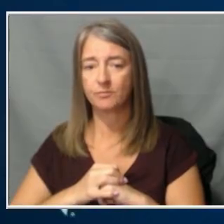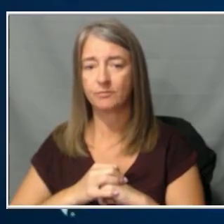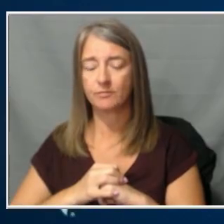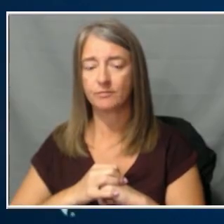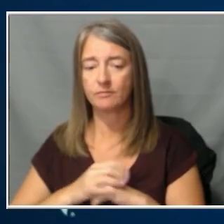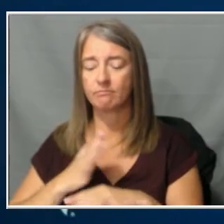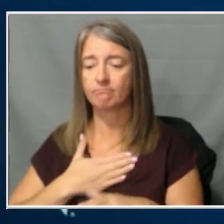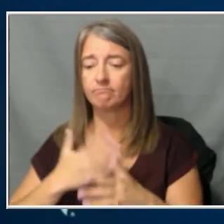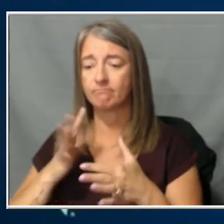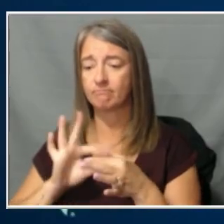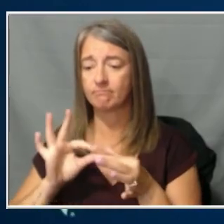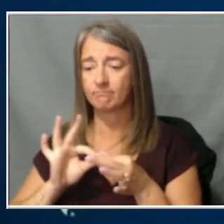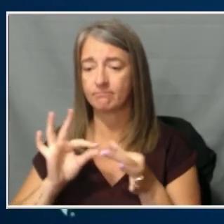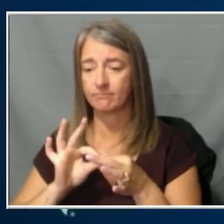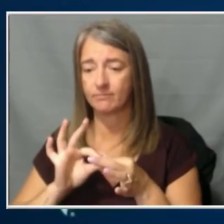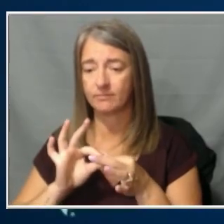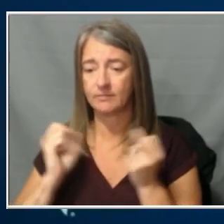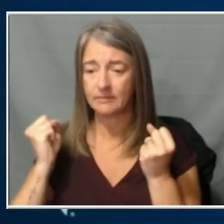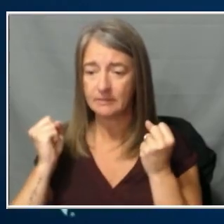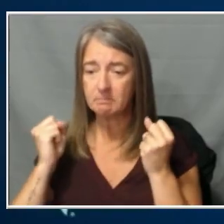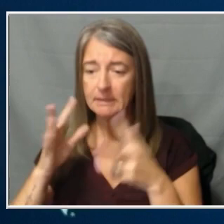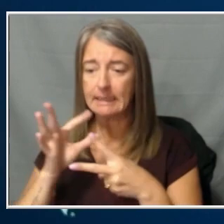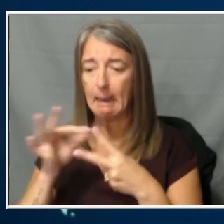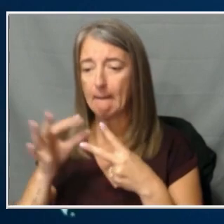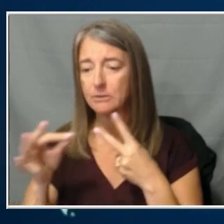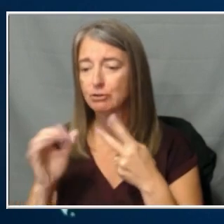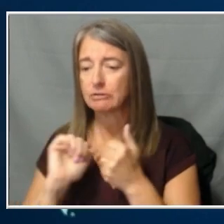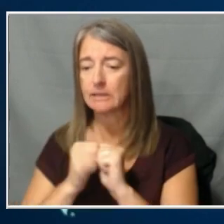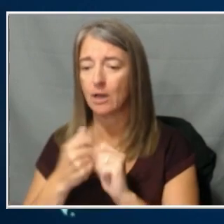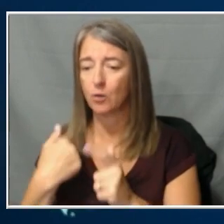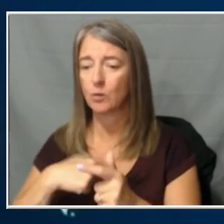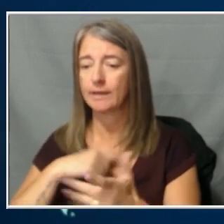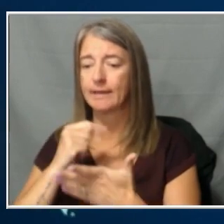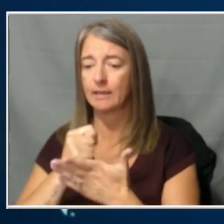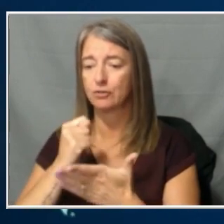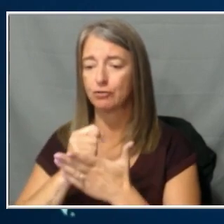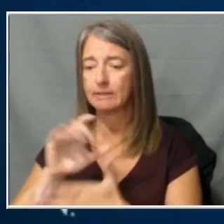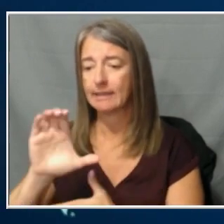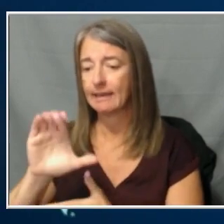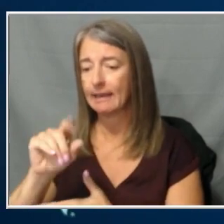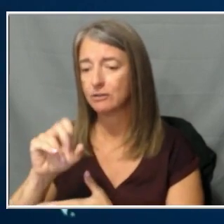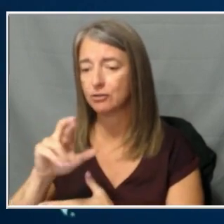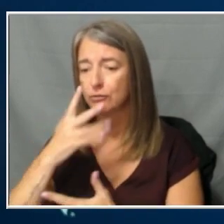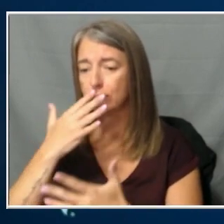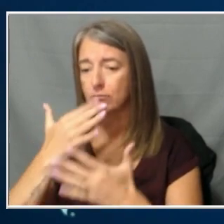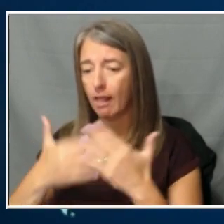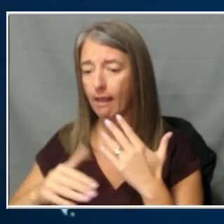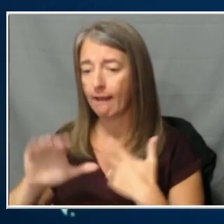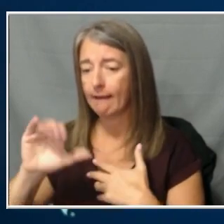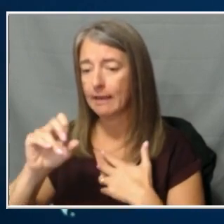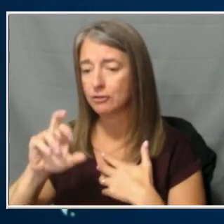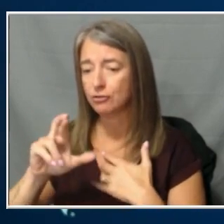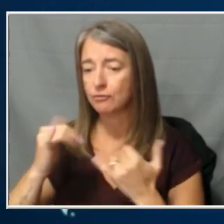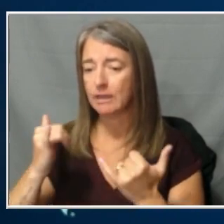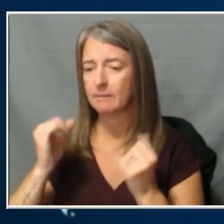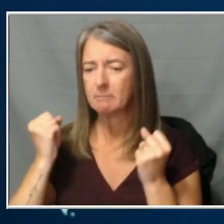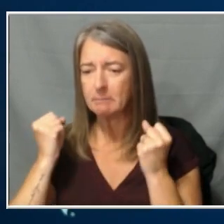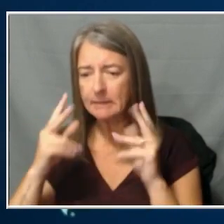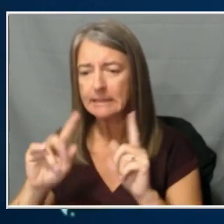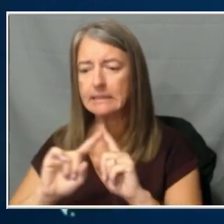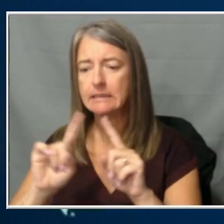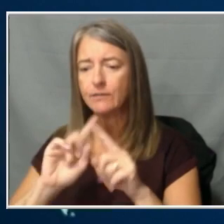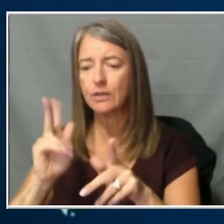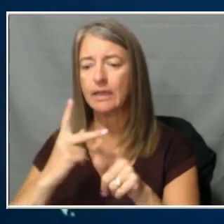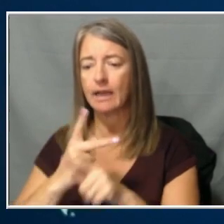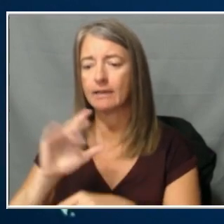takeaway is that we have many options of how we can treat cancers, blood cancers especially right now, but all types of cancers.